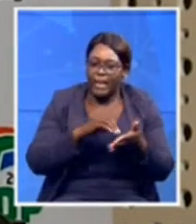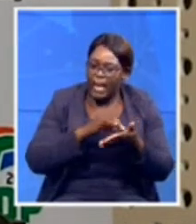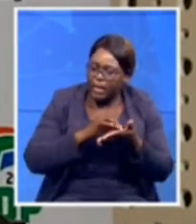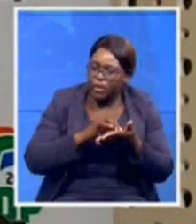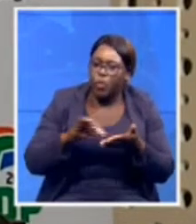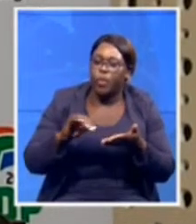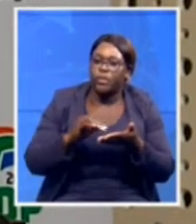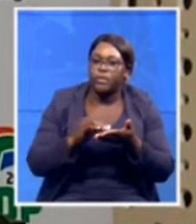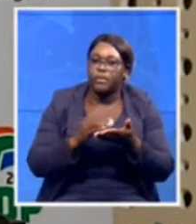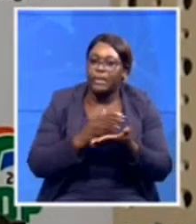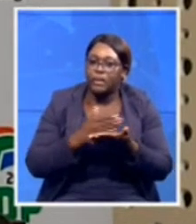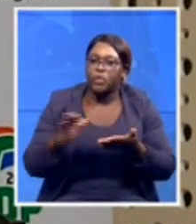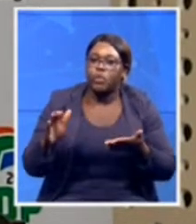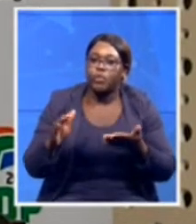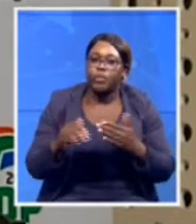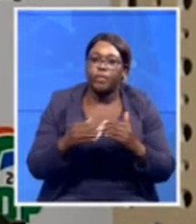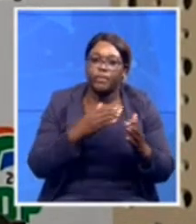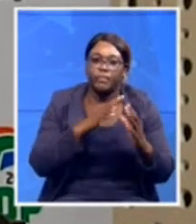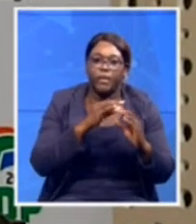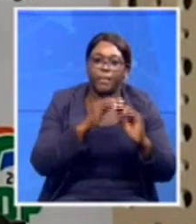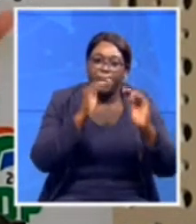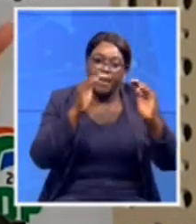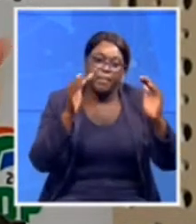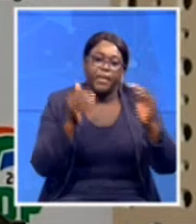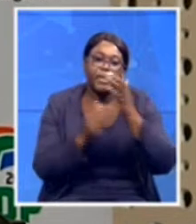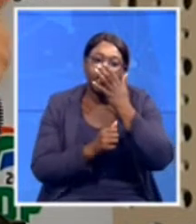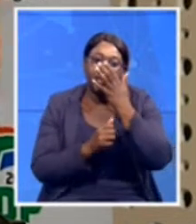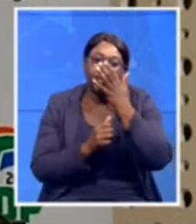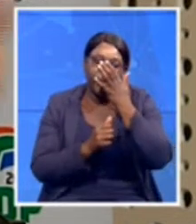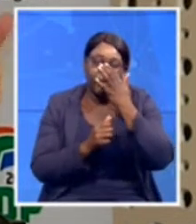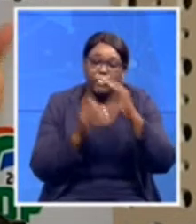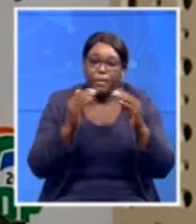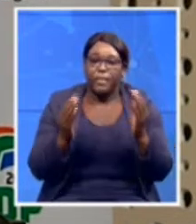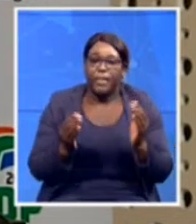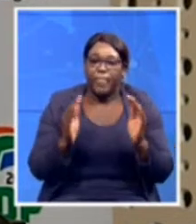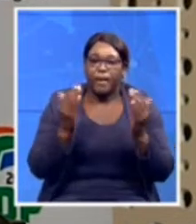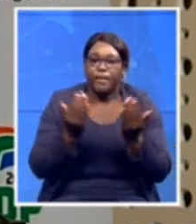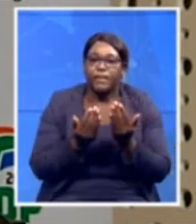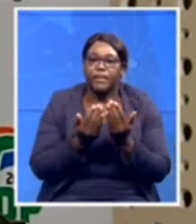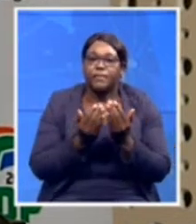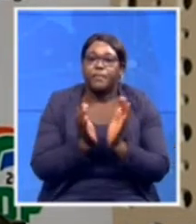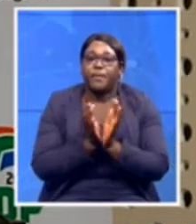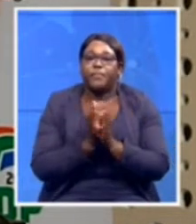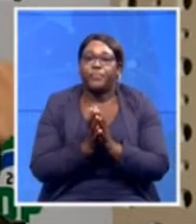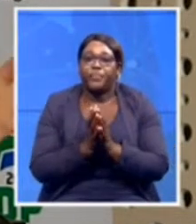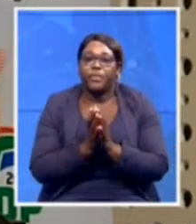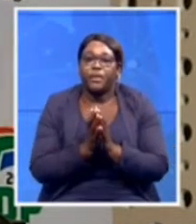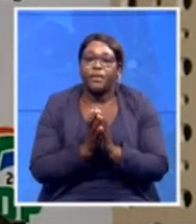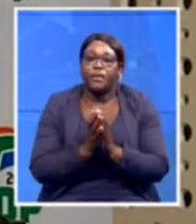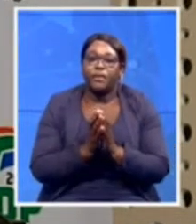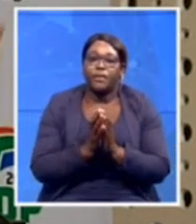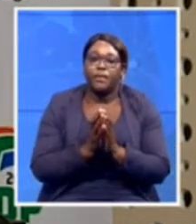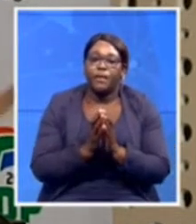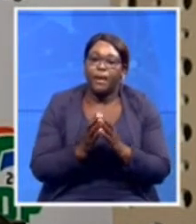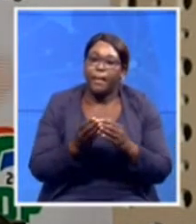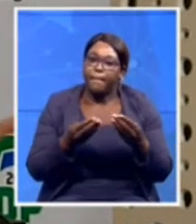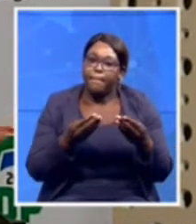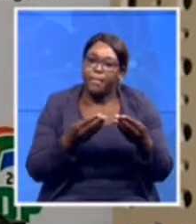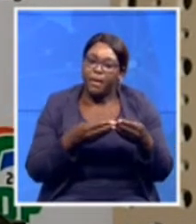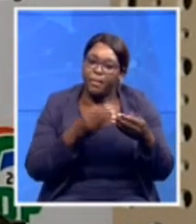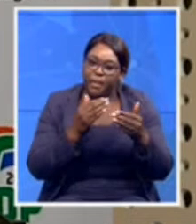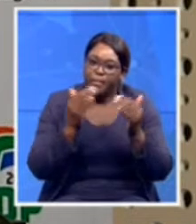of the Film and Publication Board. In essence, that would be publications published by members of the Press Council of South Africa, as well